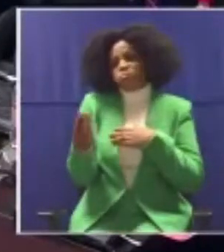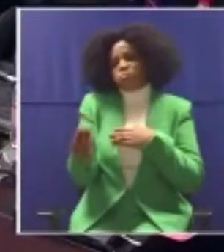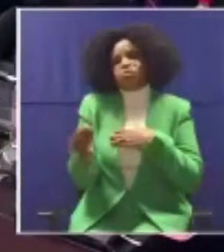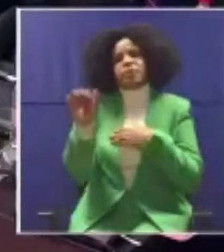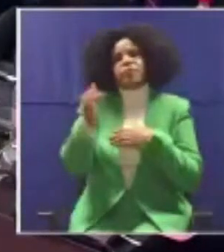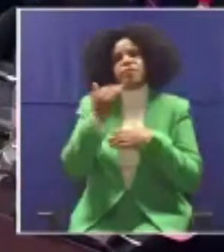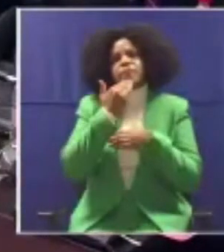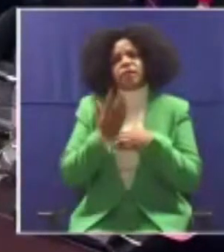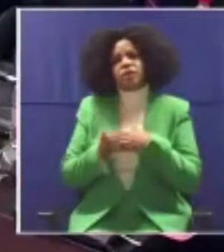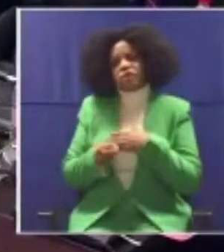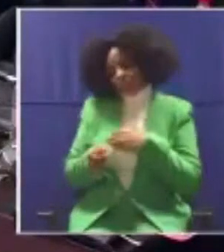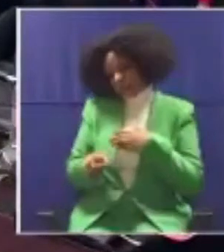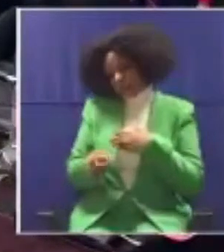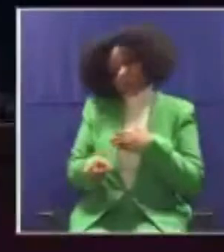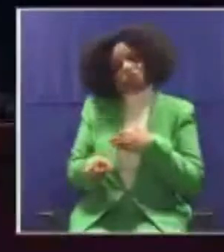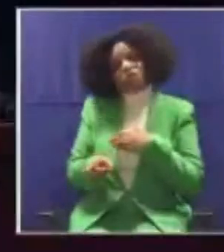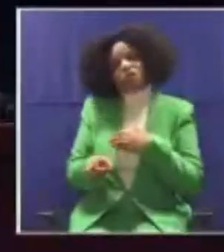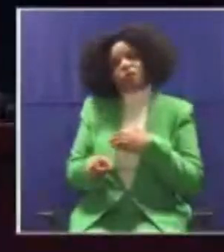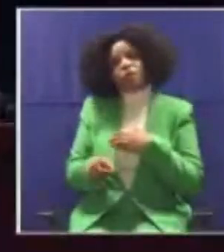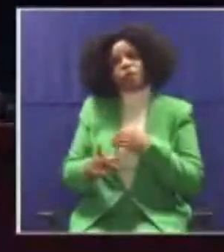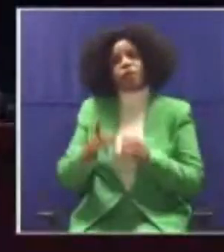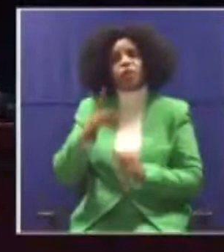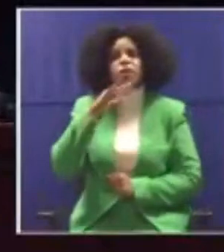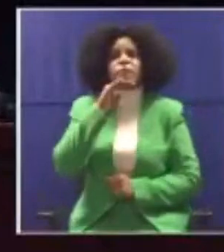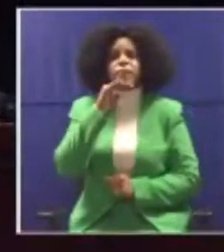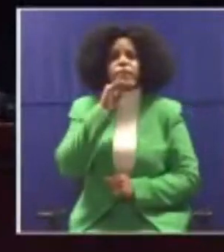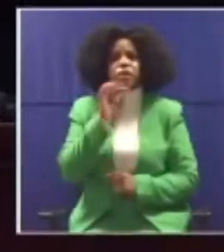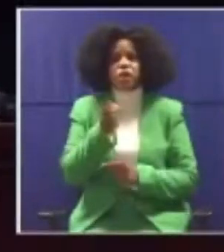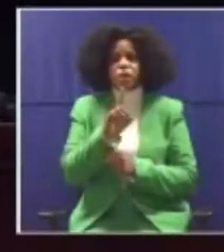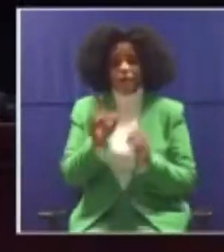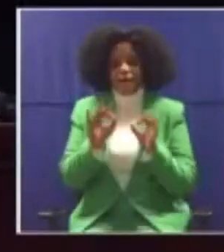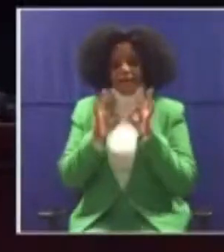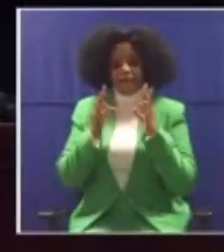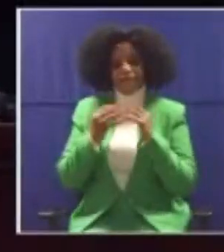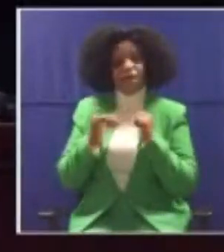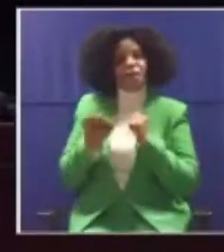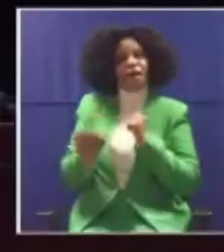Umntwana kabani lo? In other words, ubuya kuyiphi family.